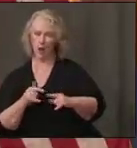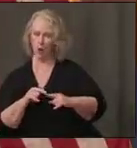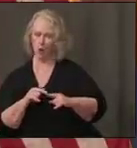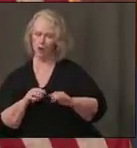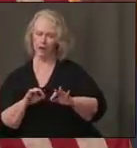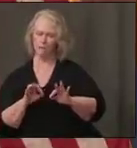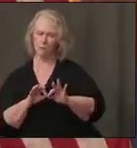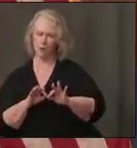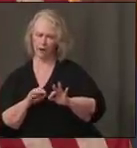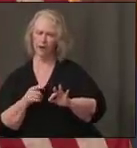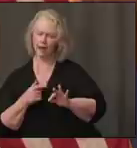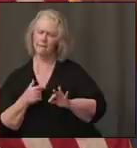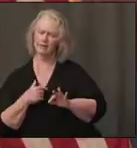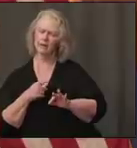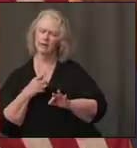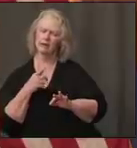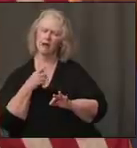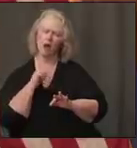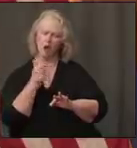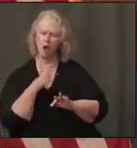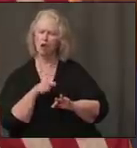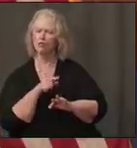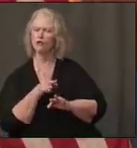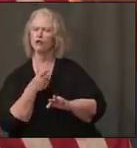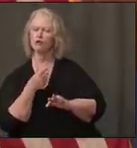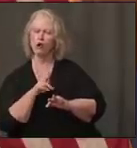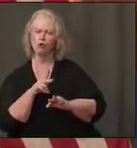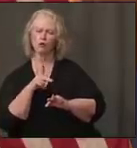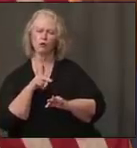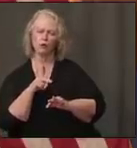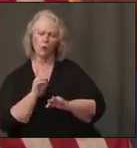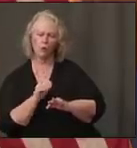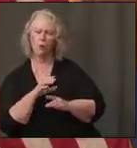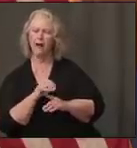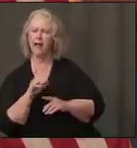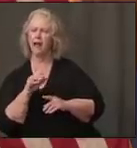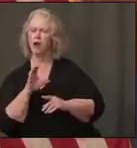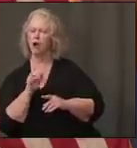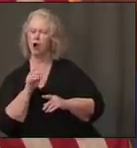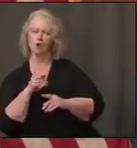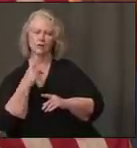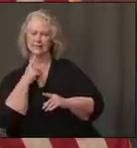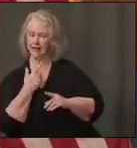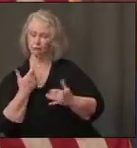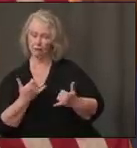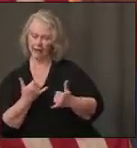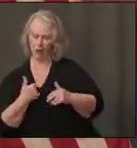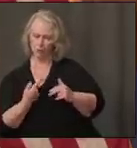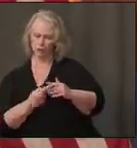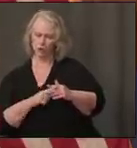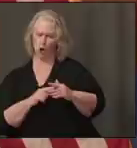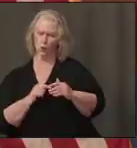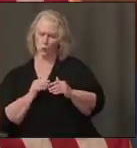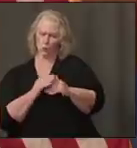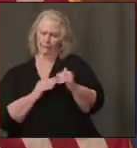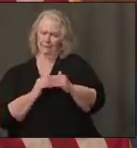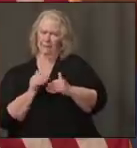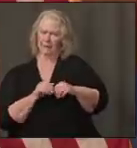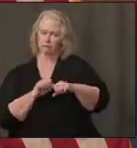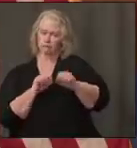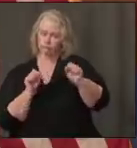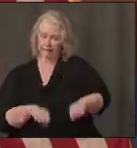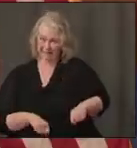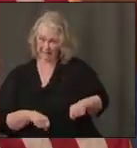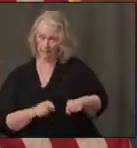Dr. Carter and our other experts we've had, Dr. Coe, have made this exact same point, which is it's really about getting the infrastructure in place so that